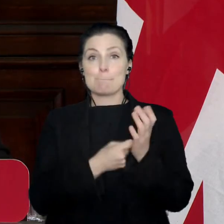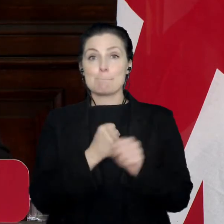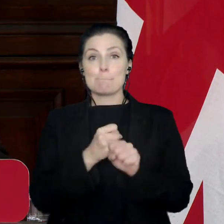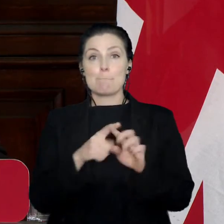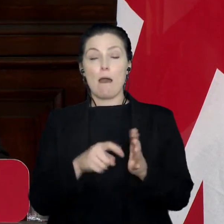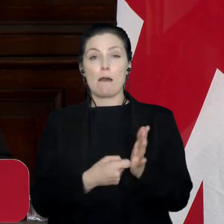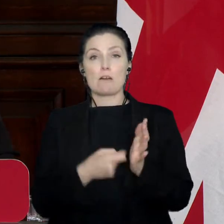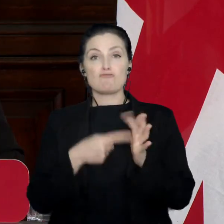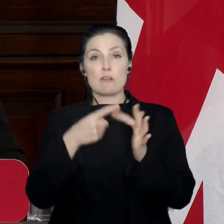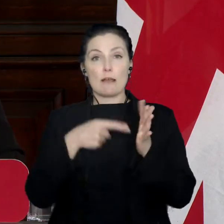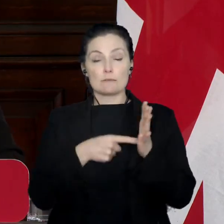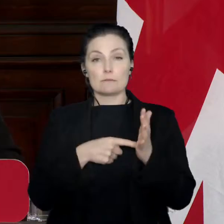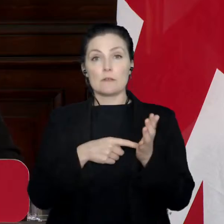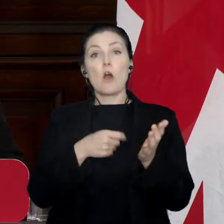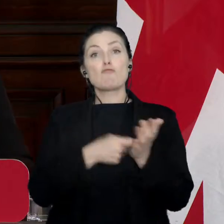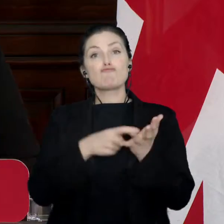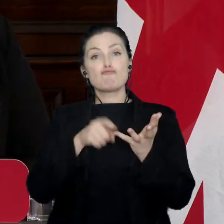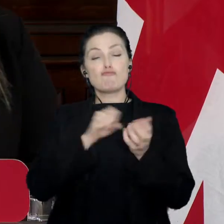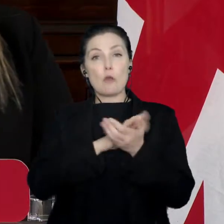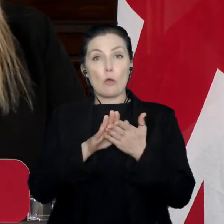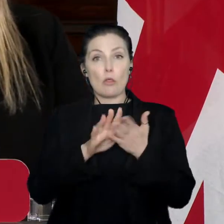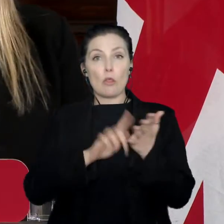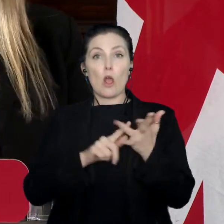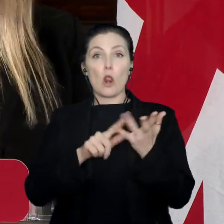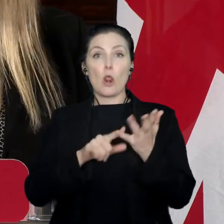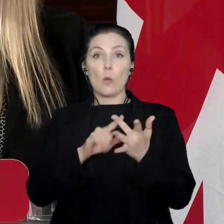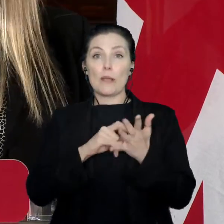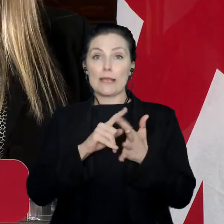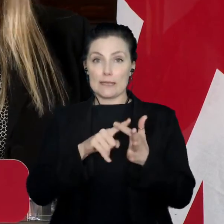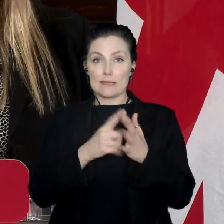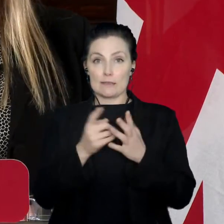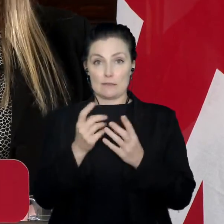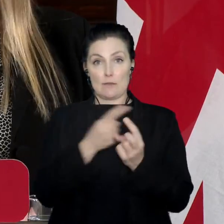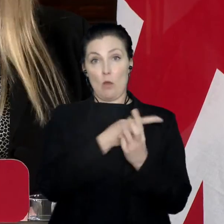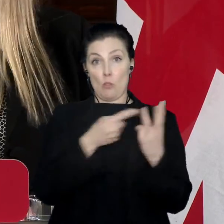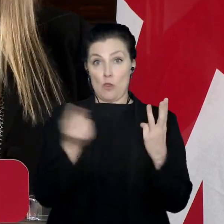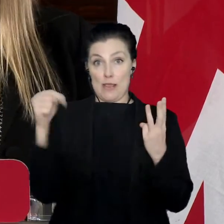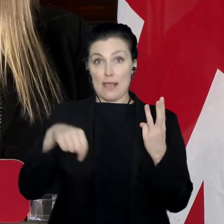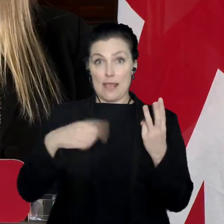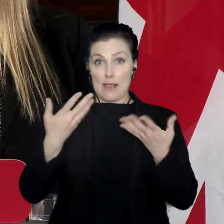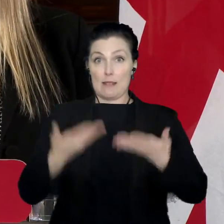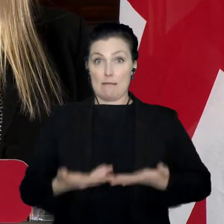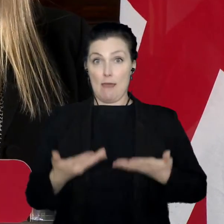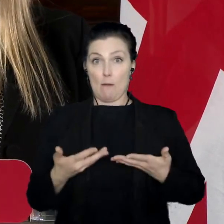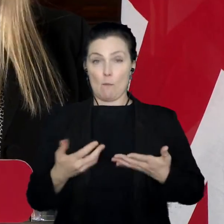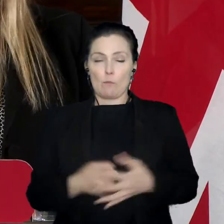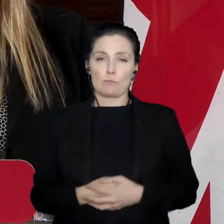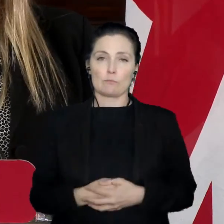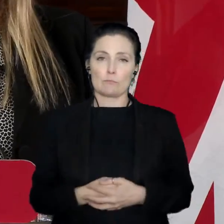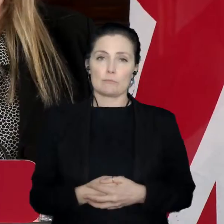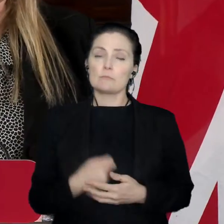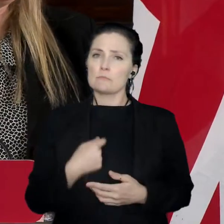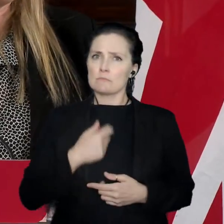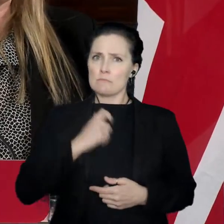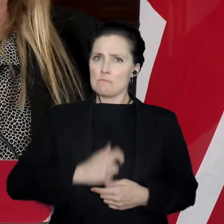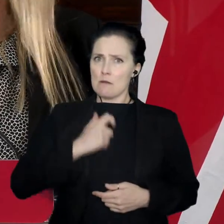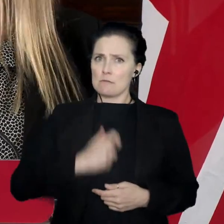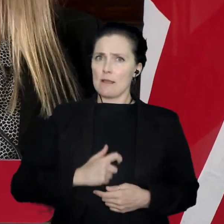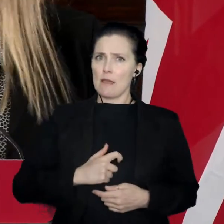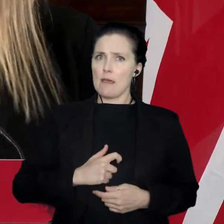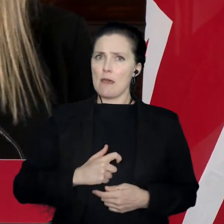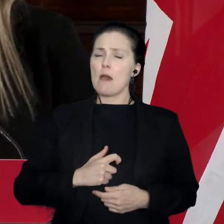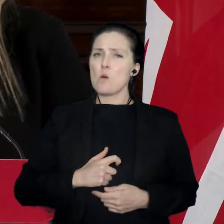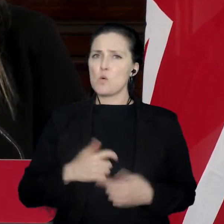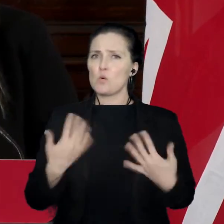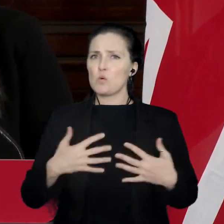Ruth, Louise, present with us today, and which I can also personally attest to, will live long